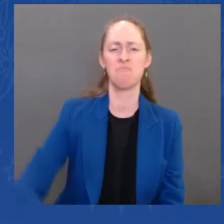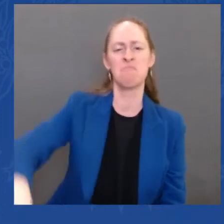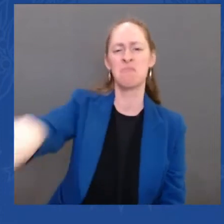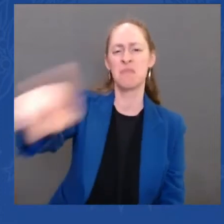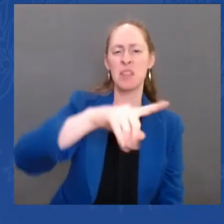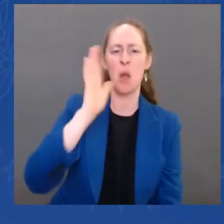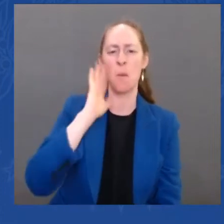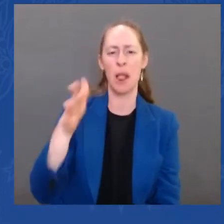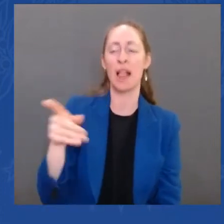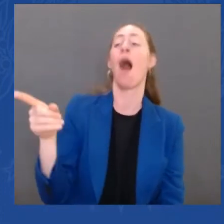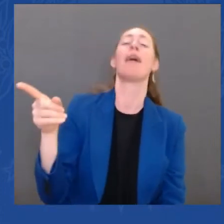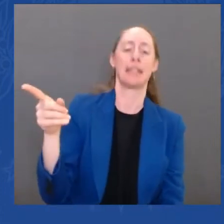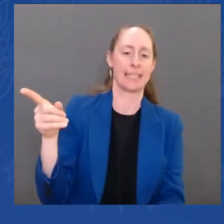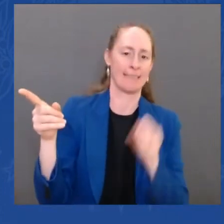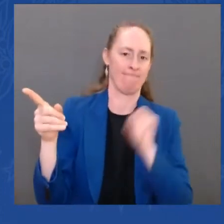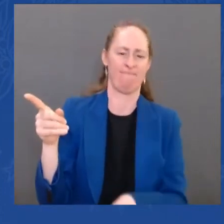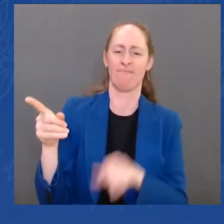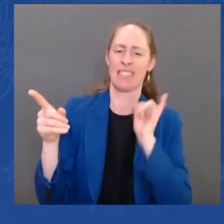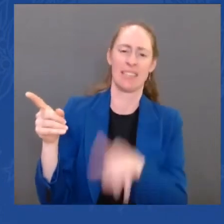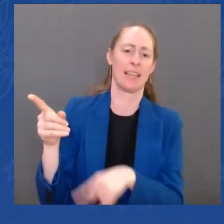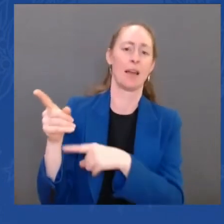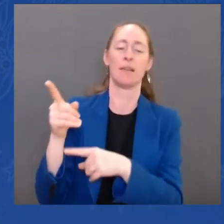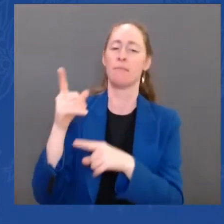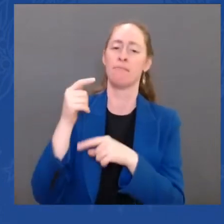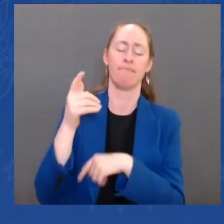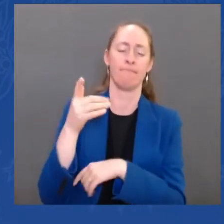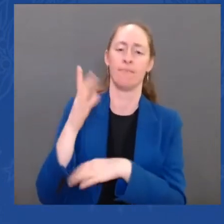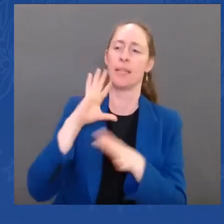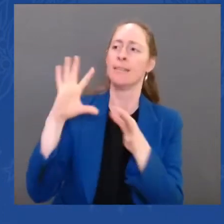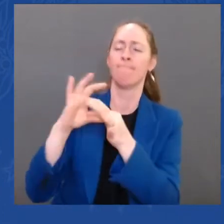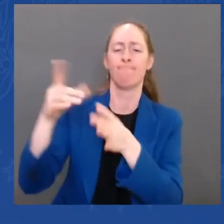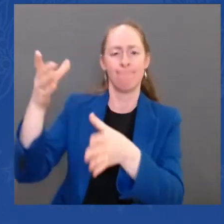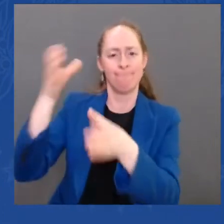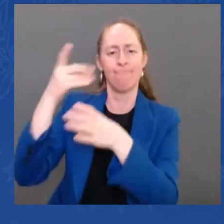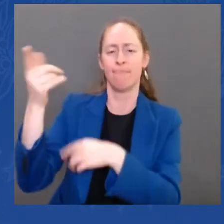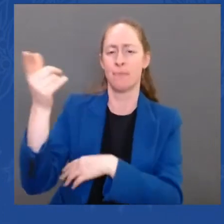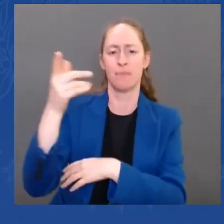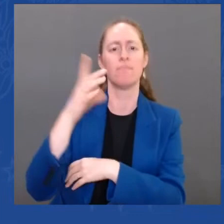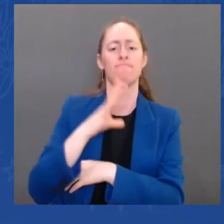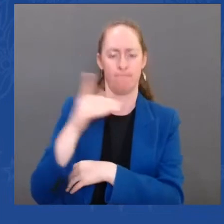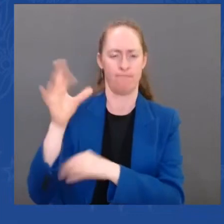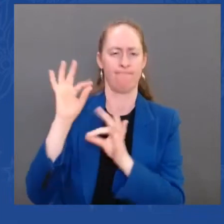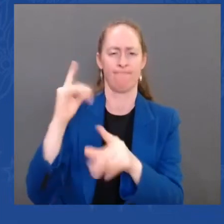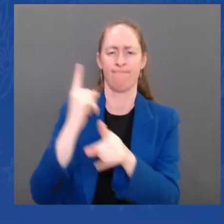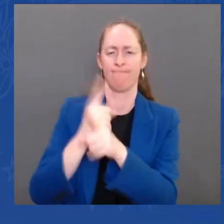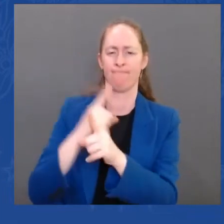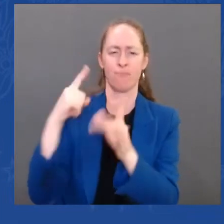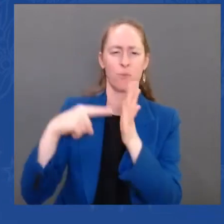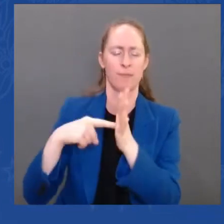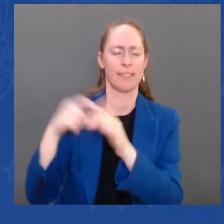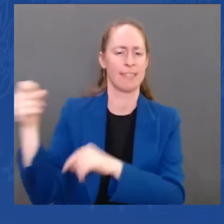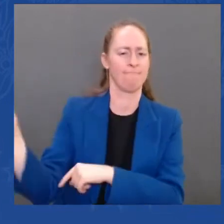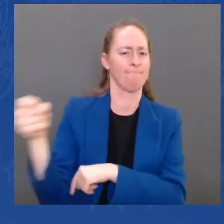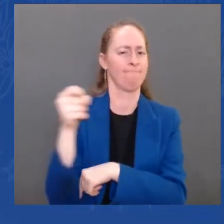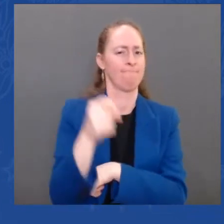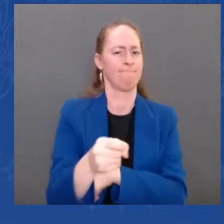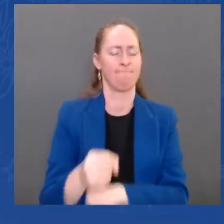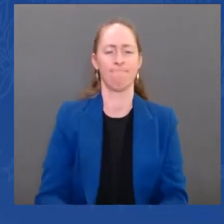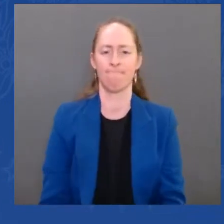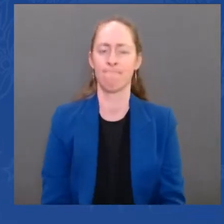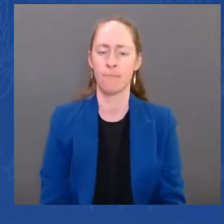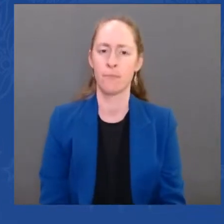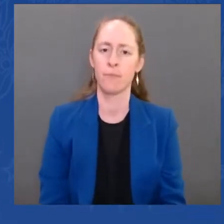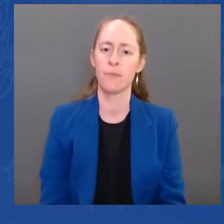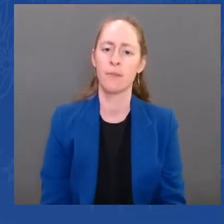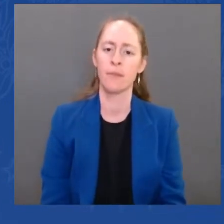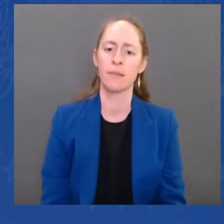will speak for me and speak for my administration. Johannes is, I wish him luck. He's the key